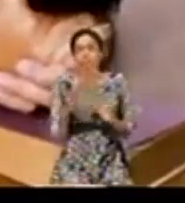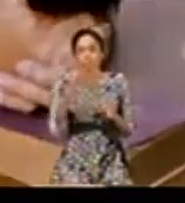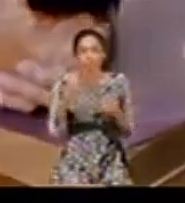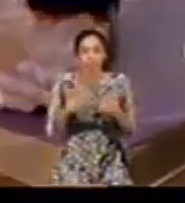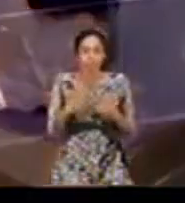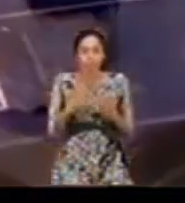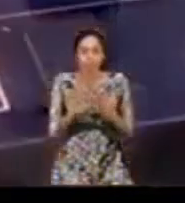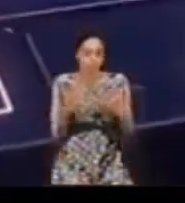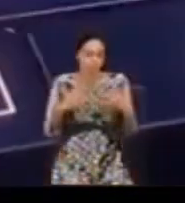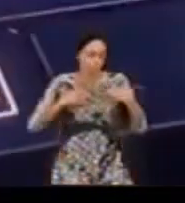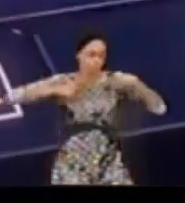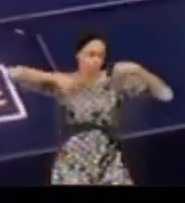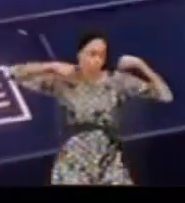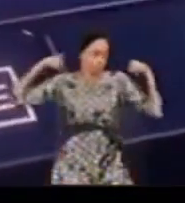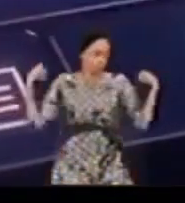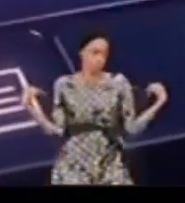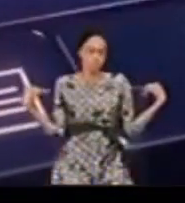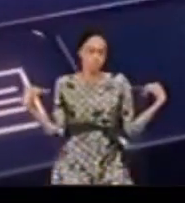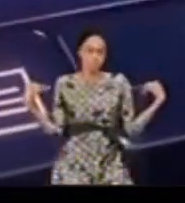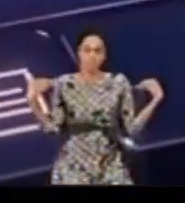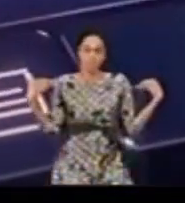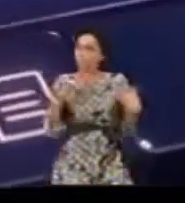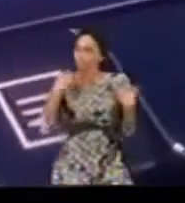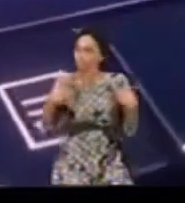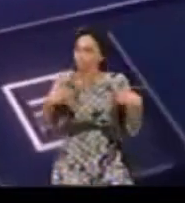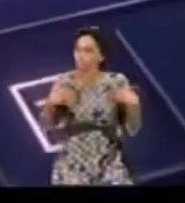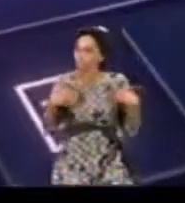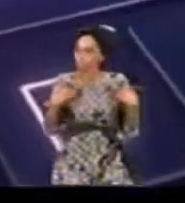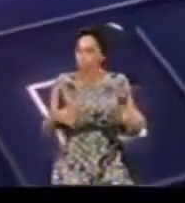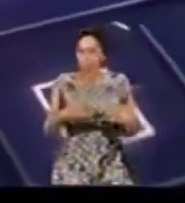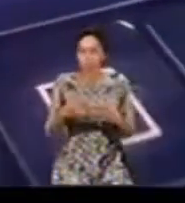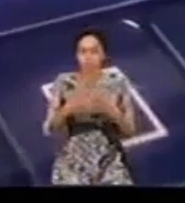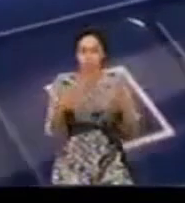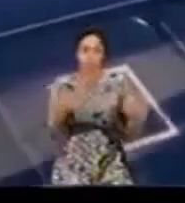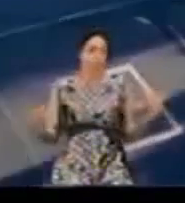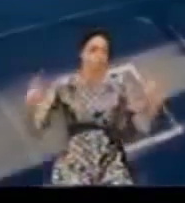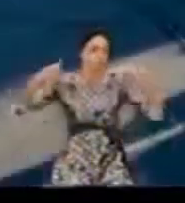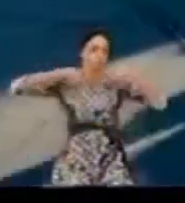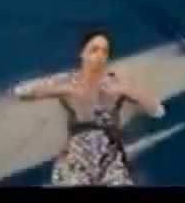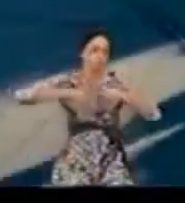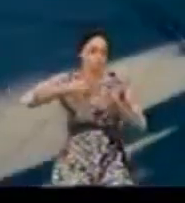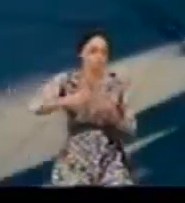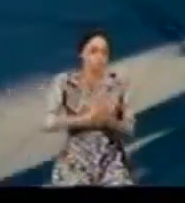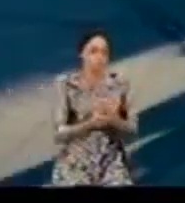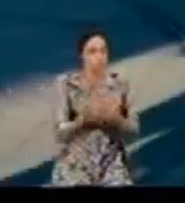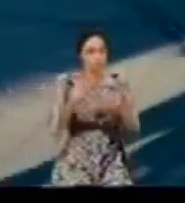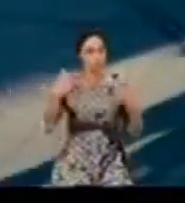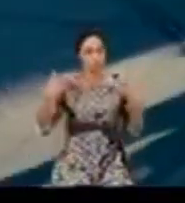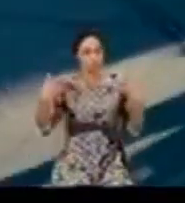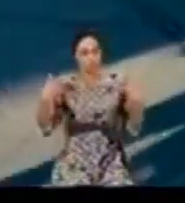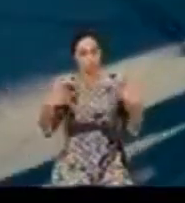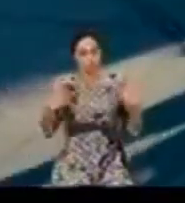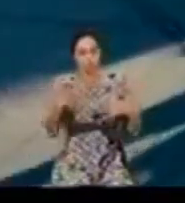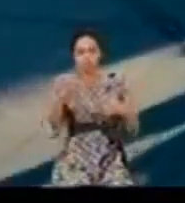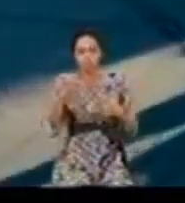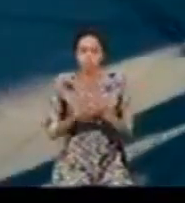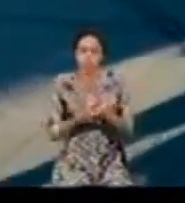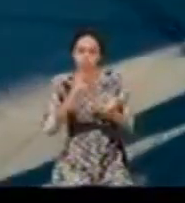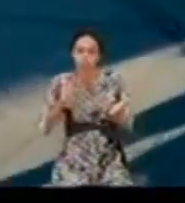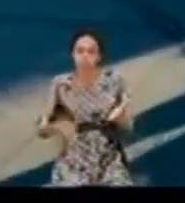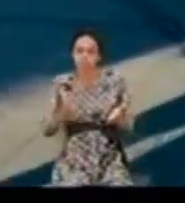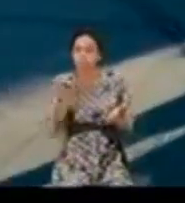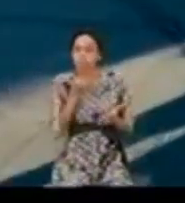dirty clothes before you put on the new clothes. You have to take off the wrong ideas before you bring